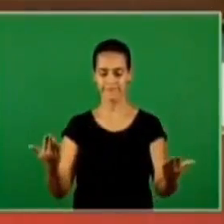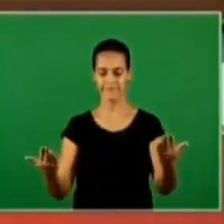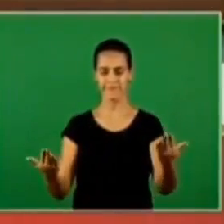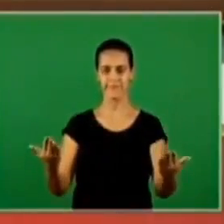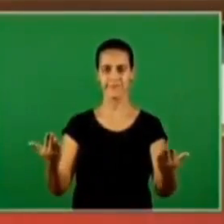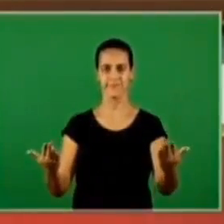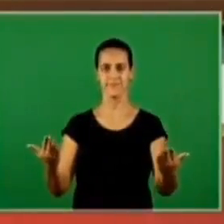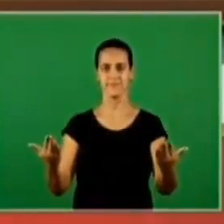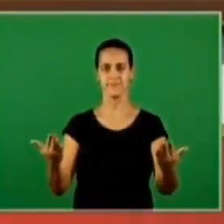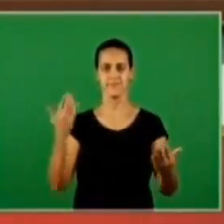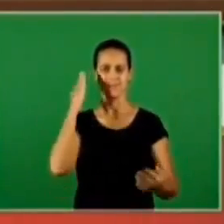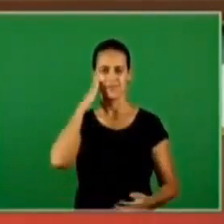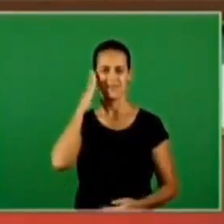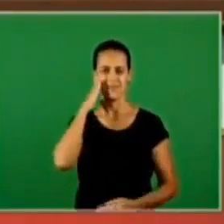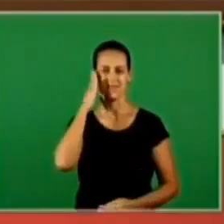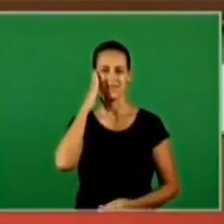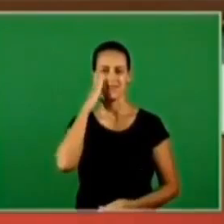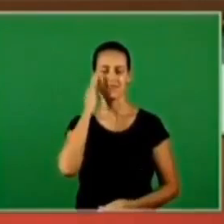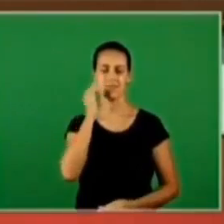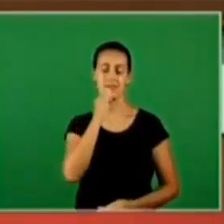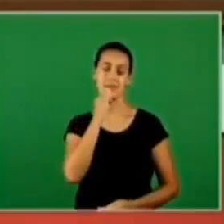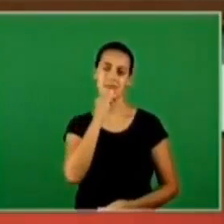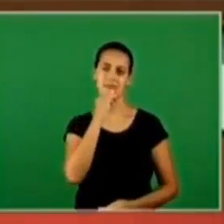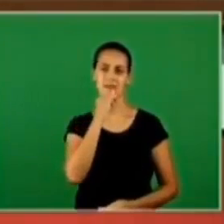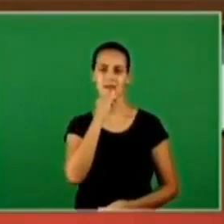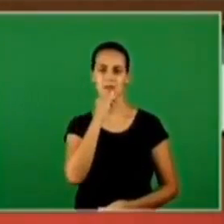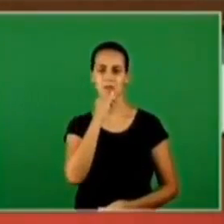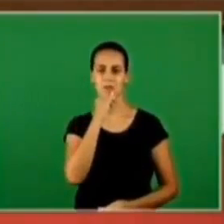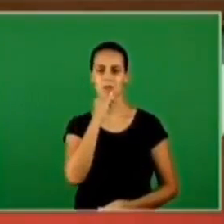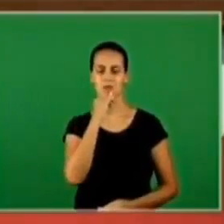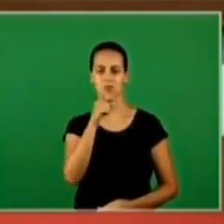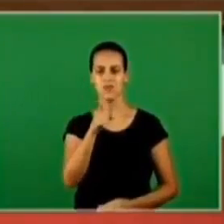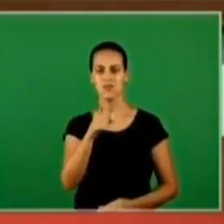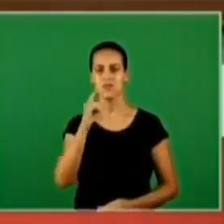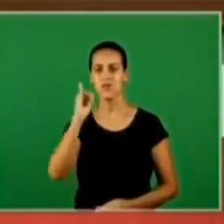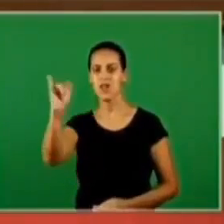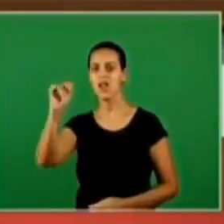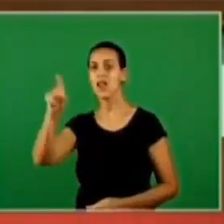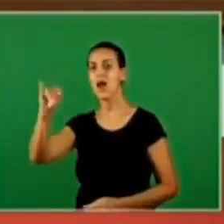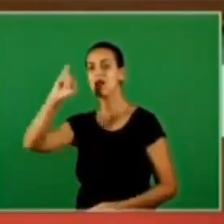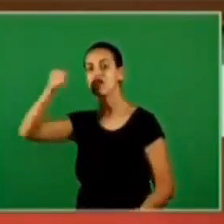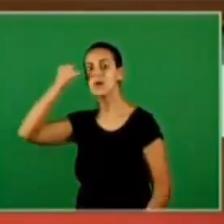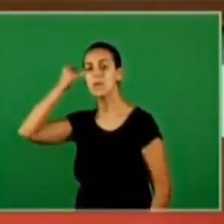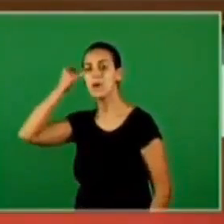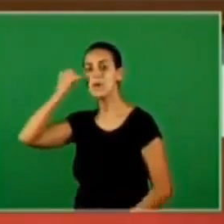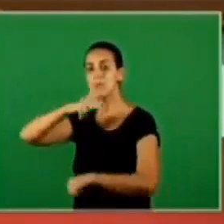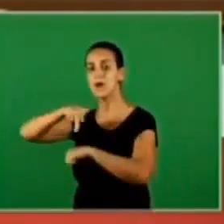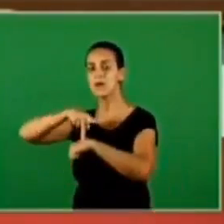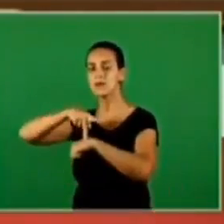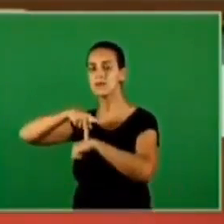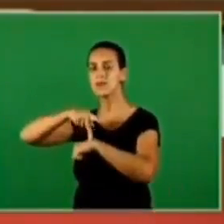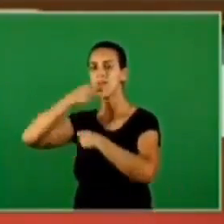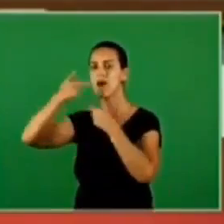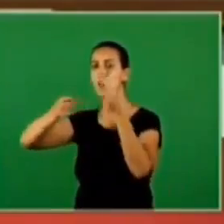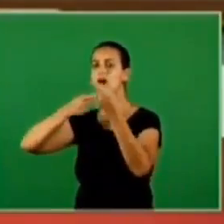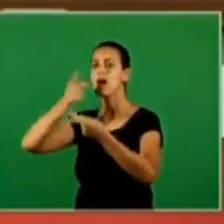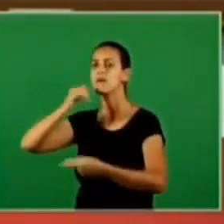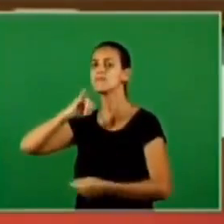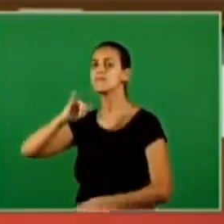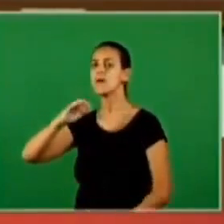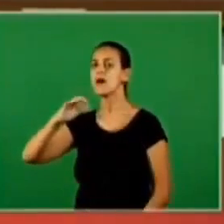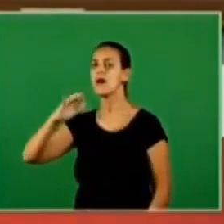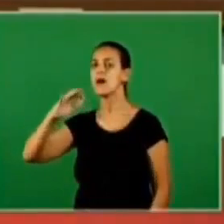thing sustains the other. Do you understand? So, for example, if you speaking to Japan, and